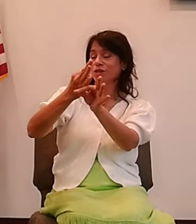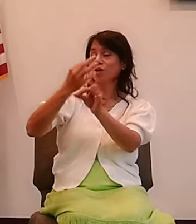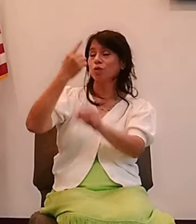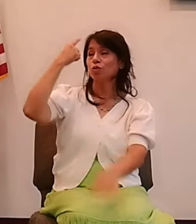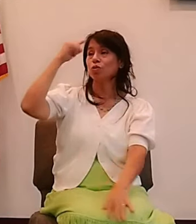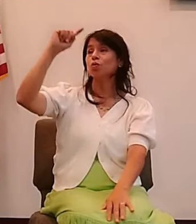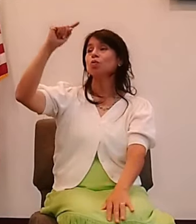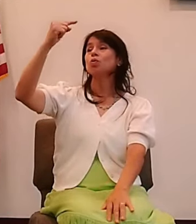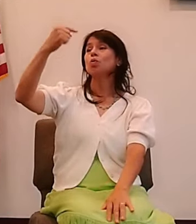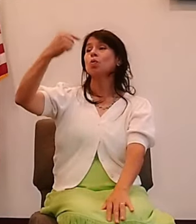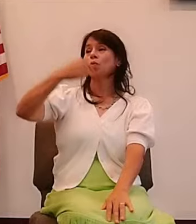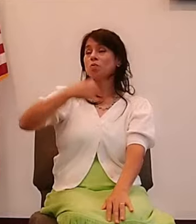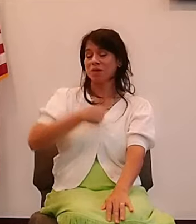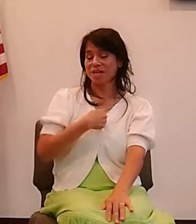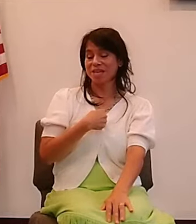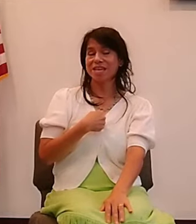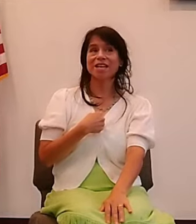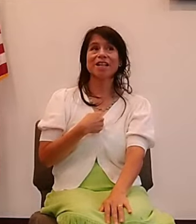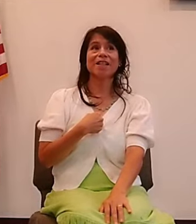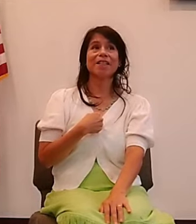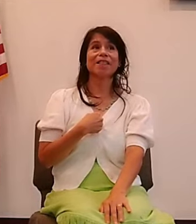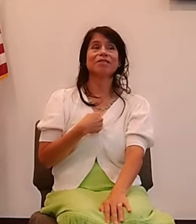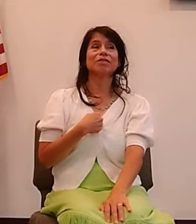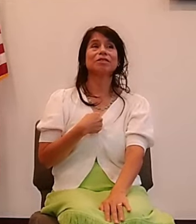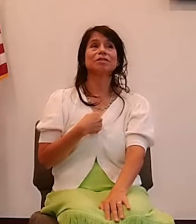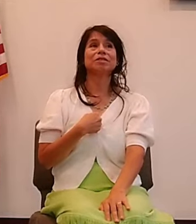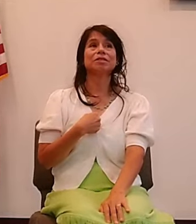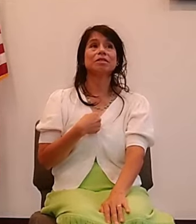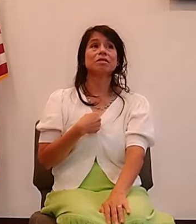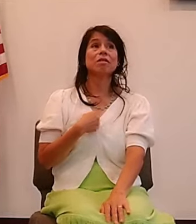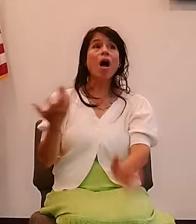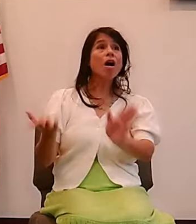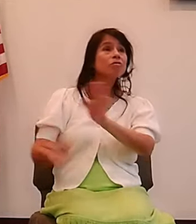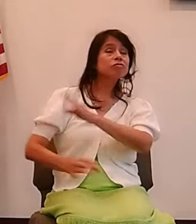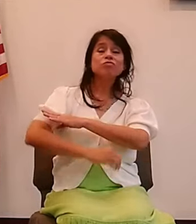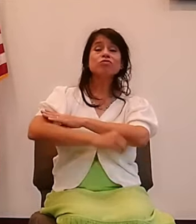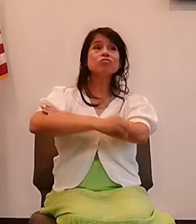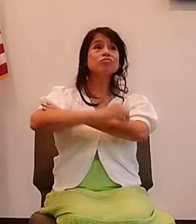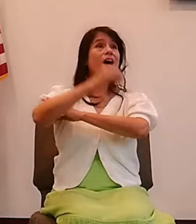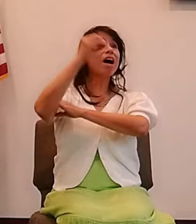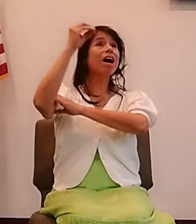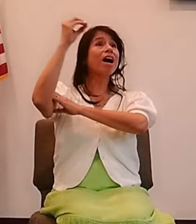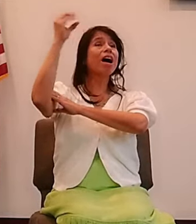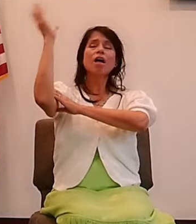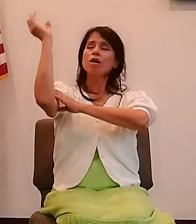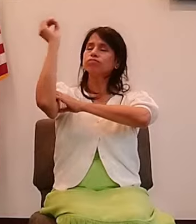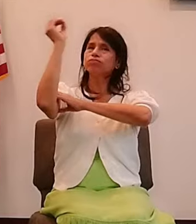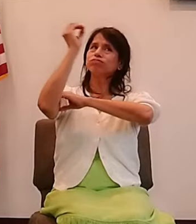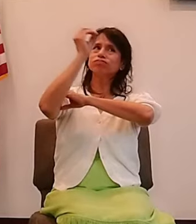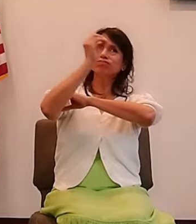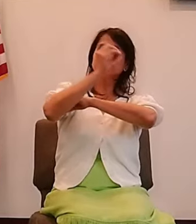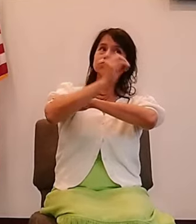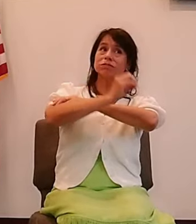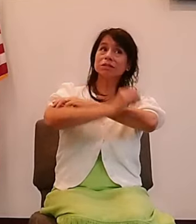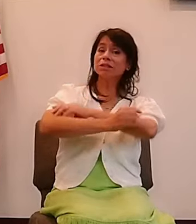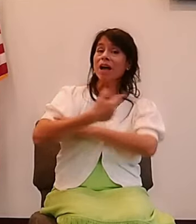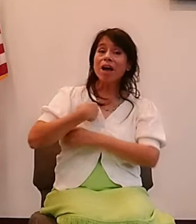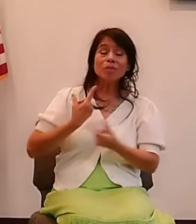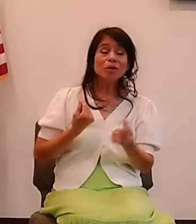faithfulness to me. From the rising sun to the